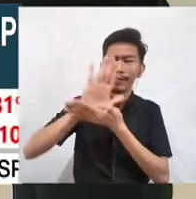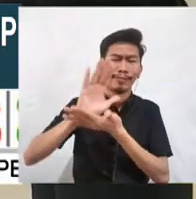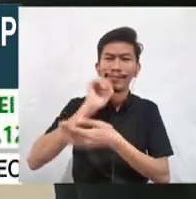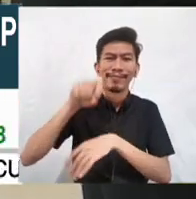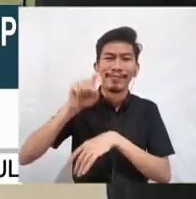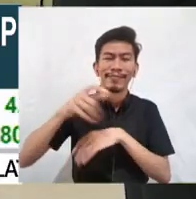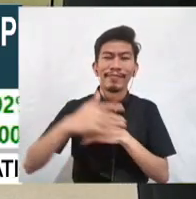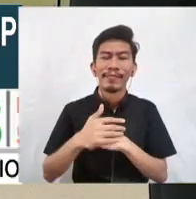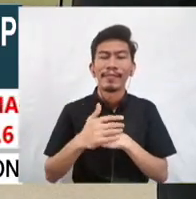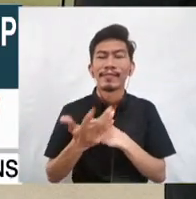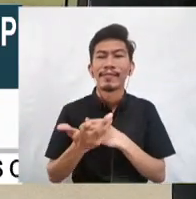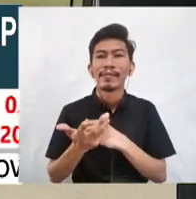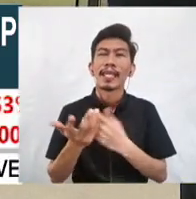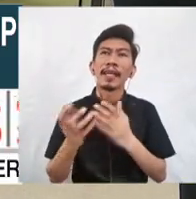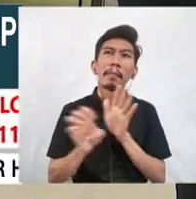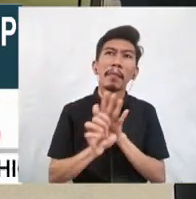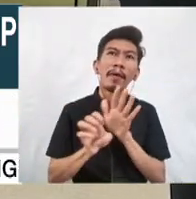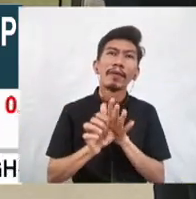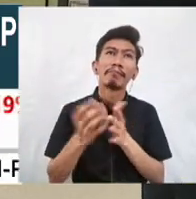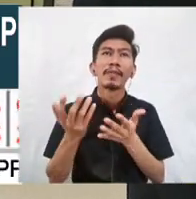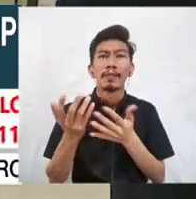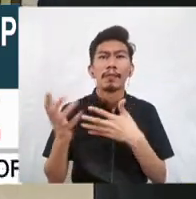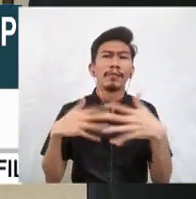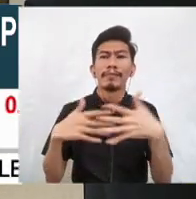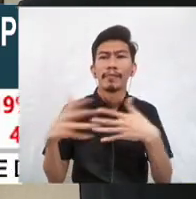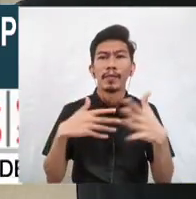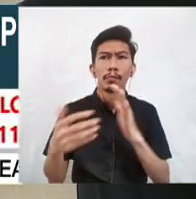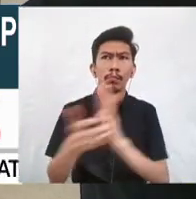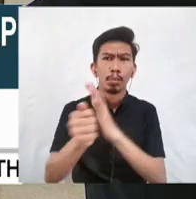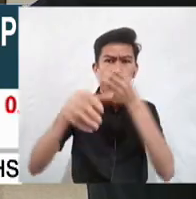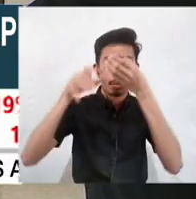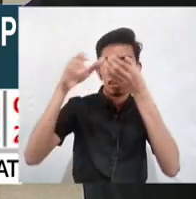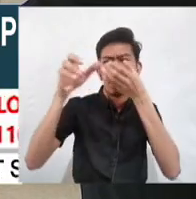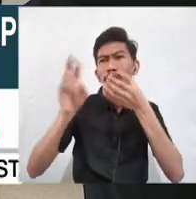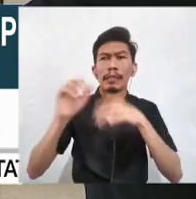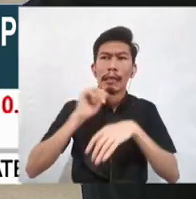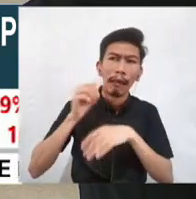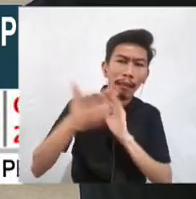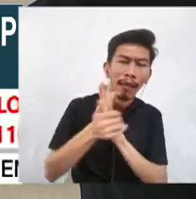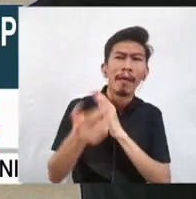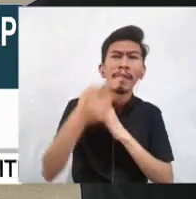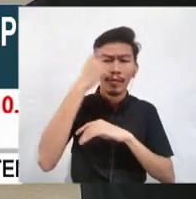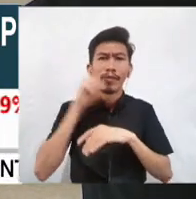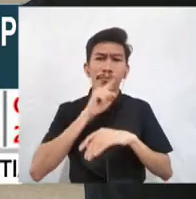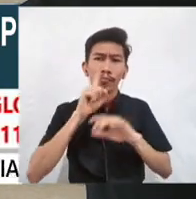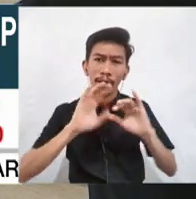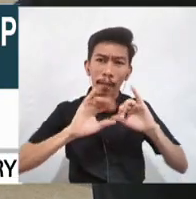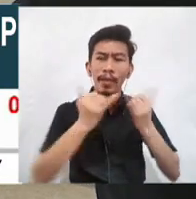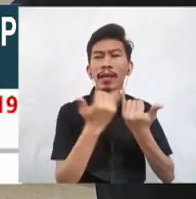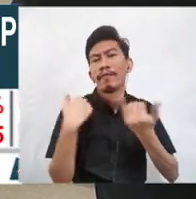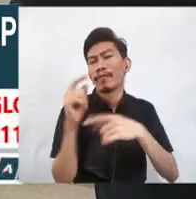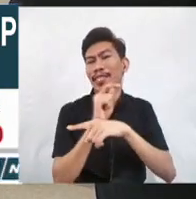It does not even need whether you are skilled or non-skilled, because mm-hmm. they will definitely provide